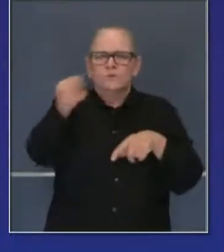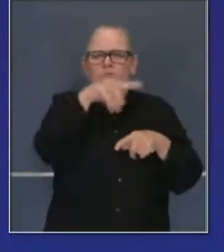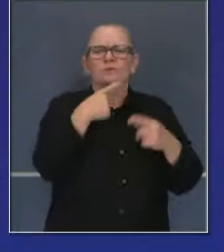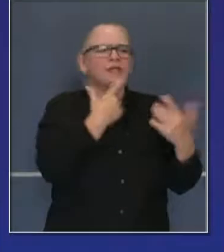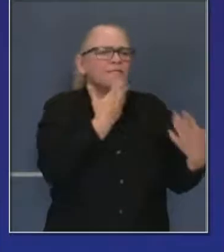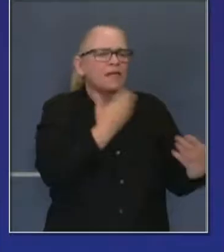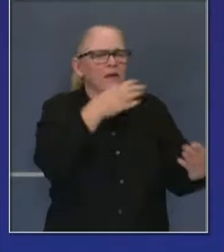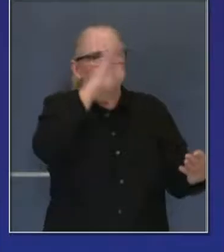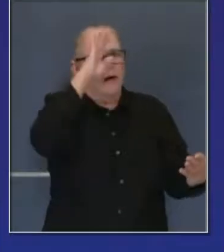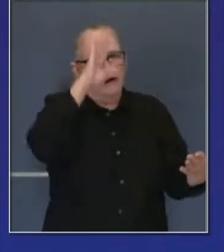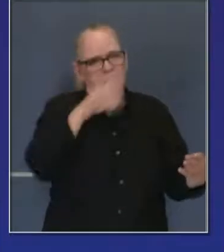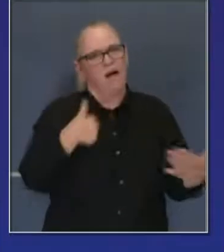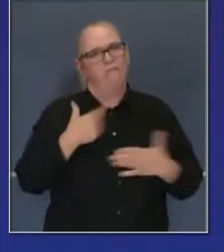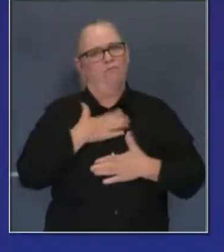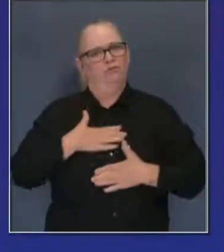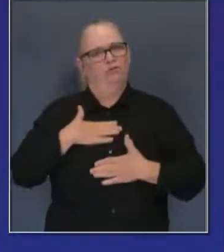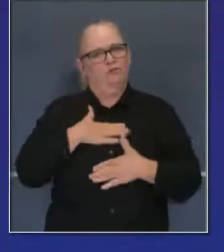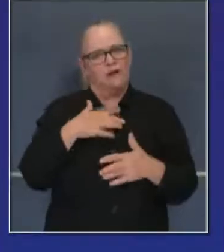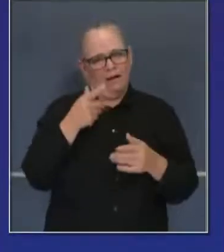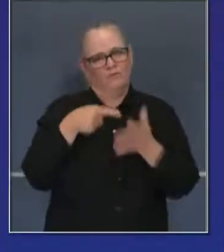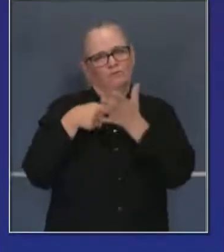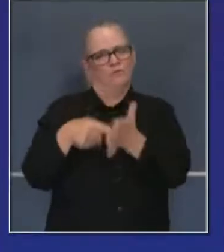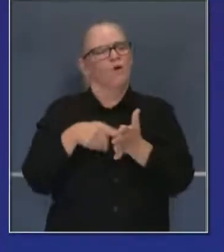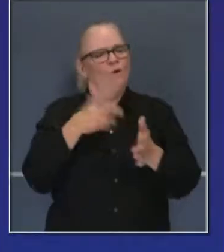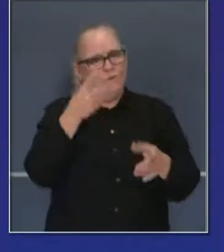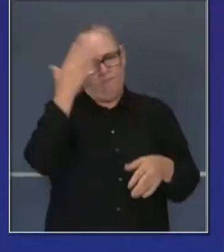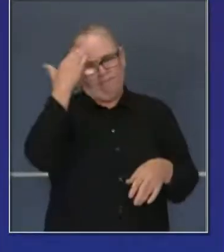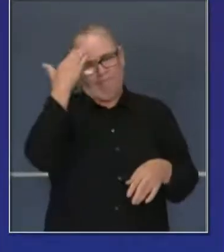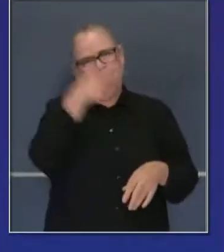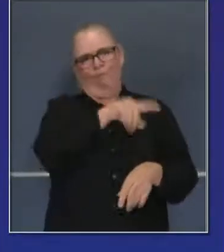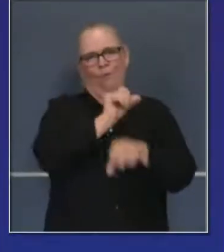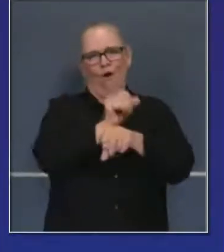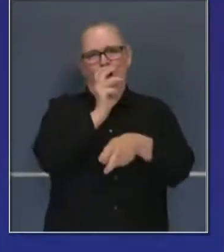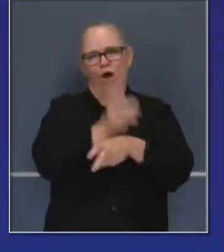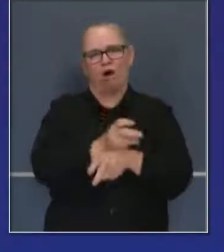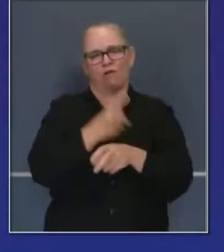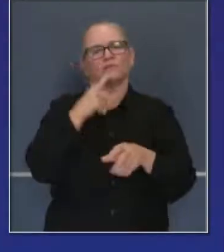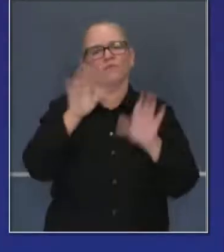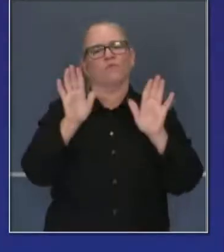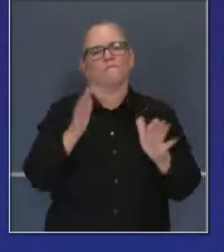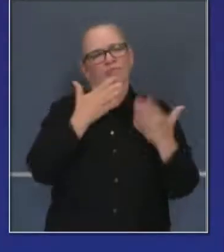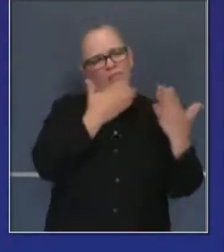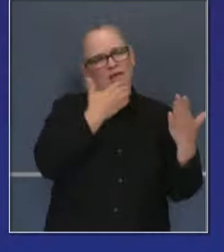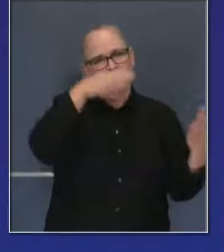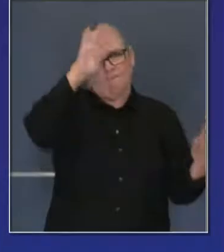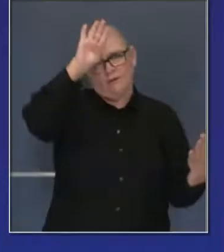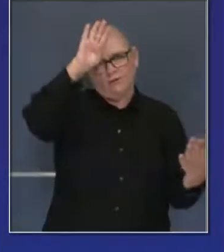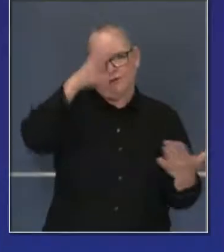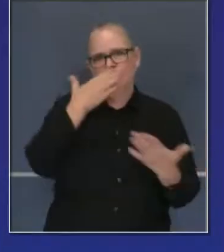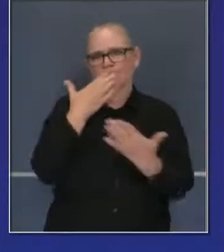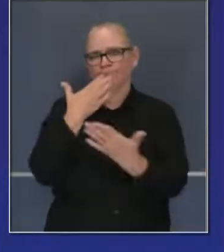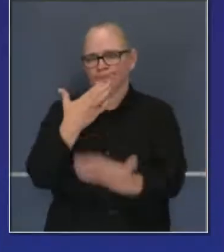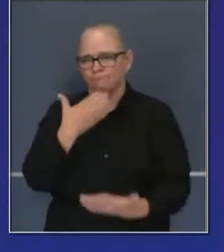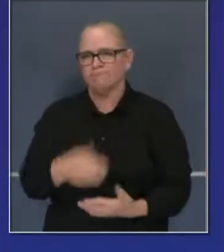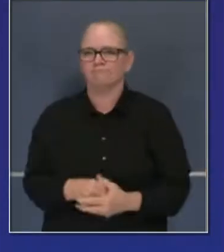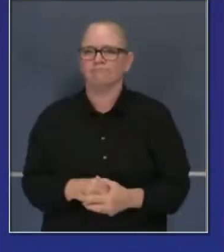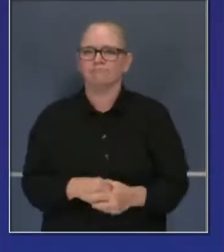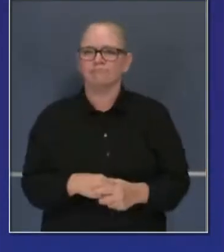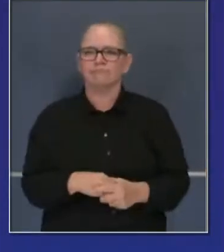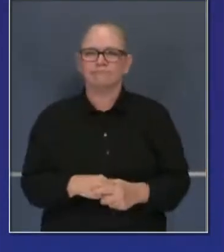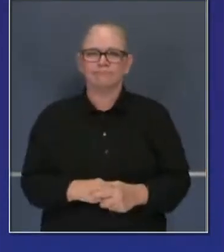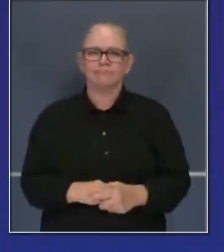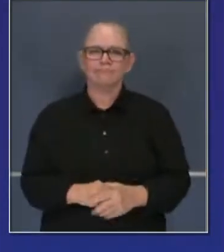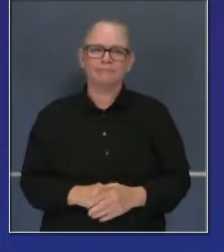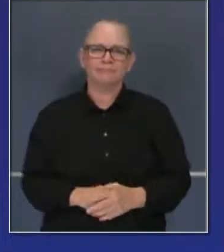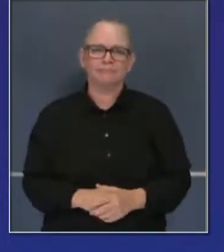not lost on any of us how impactful it is when a family takes pen to paper